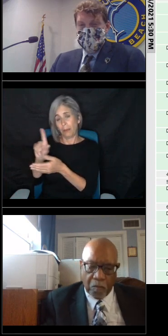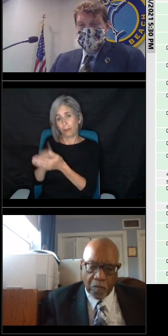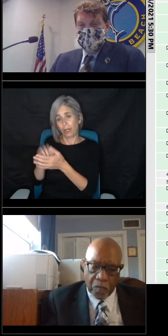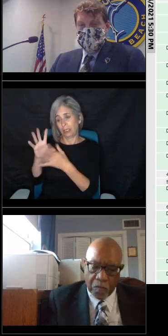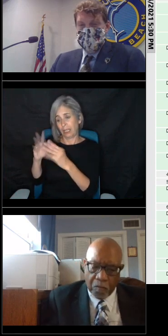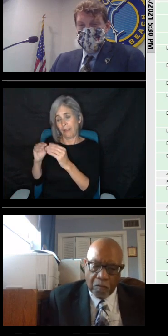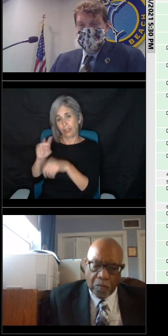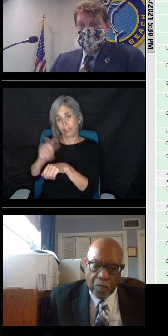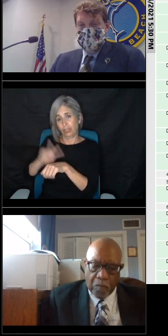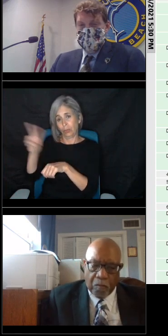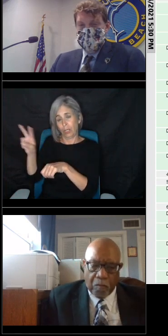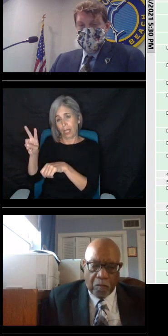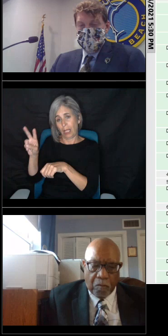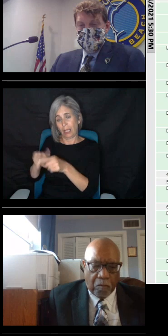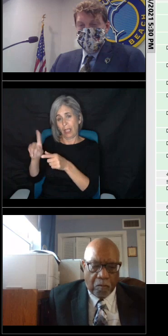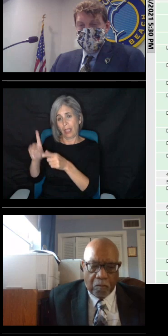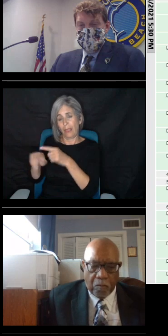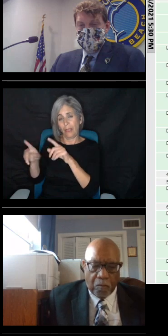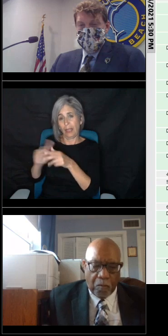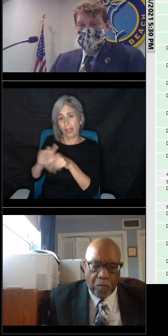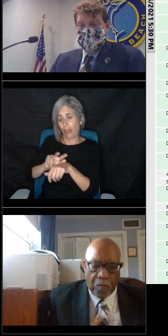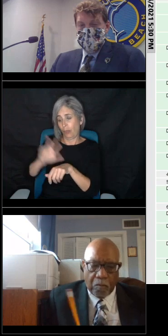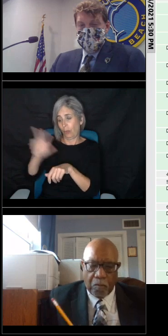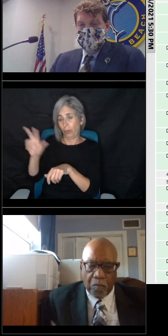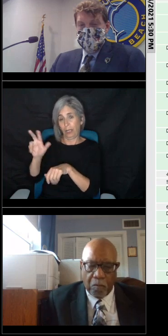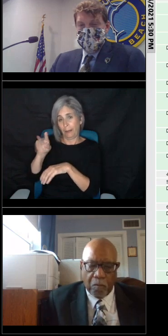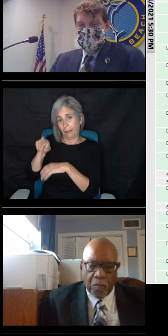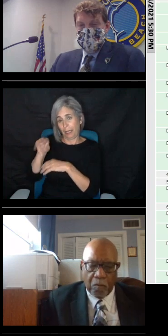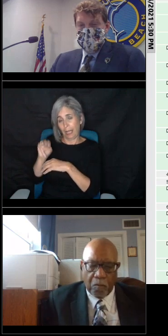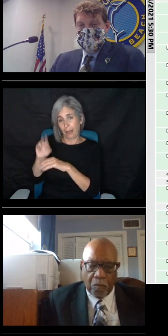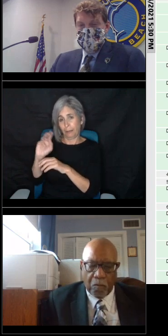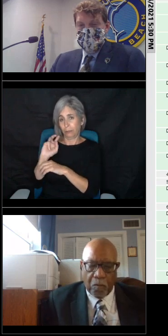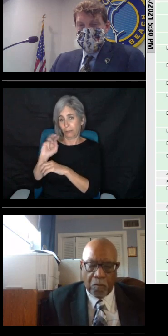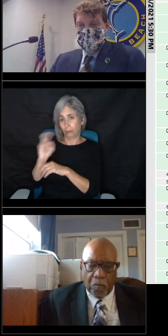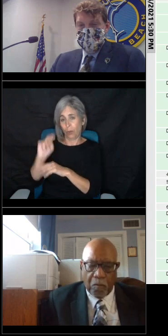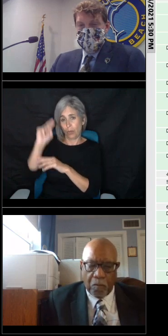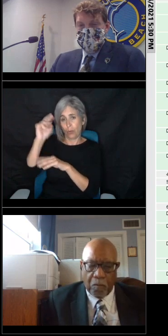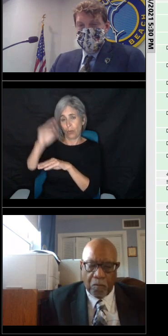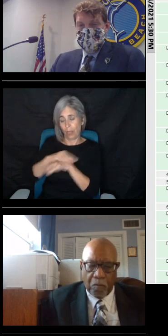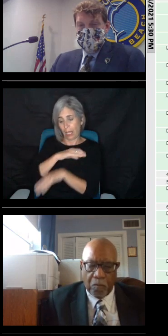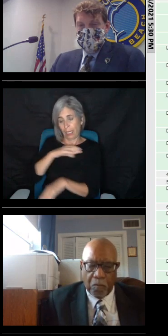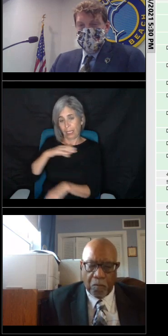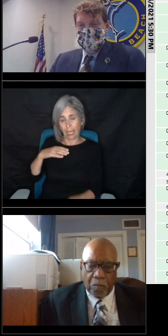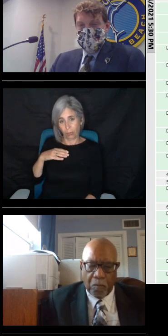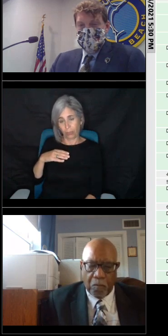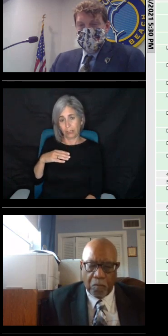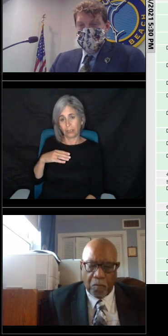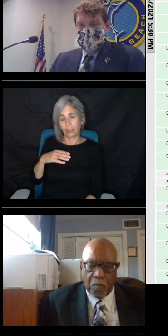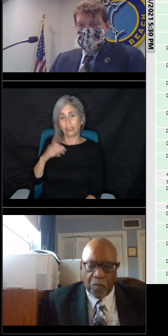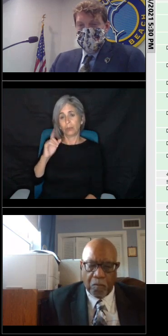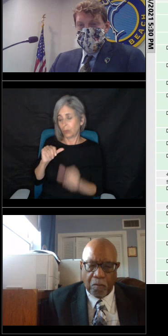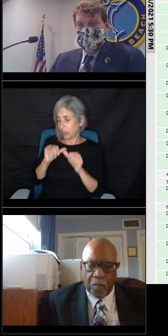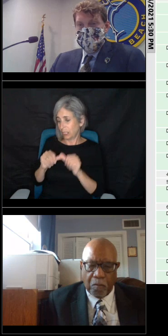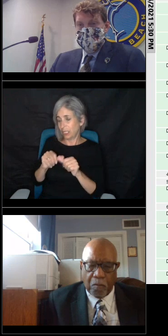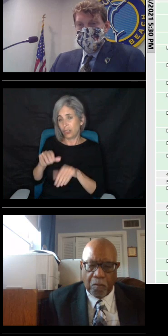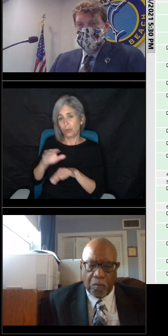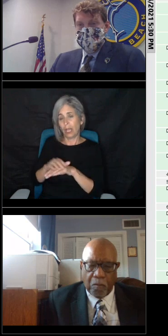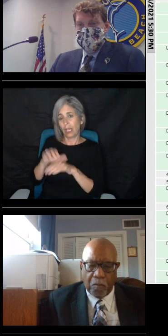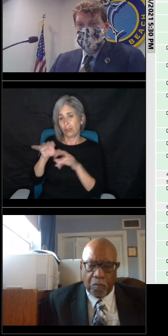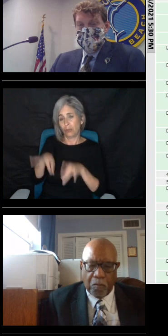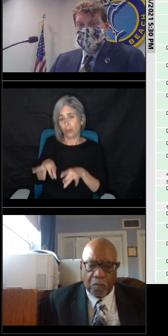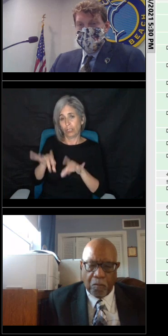and the motorcade will pull out at 3 p.m., traveling north on Congress. It will continue on to